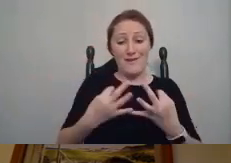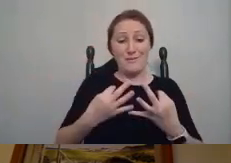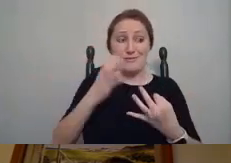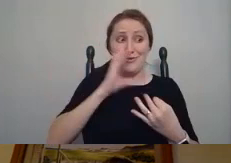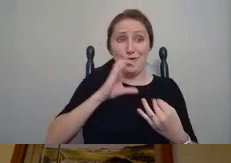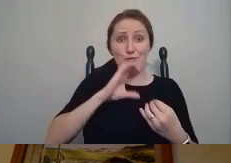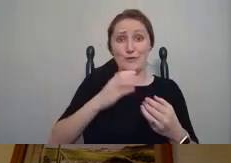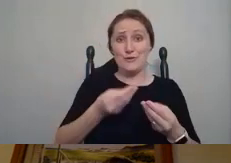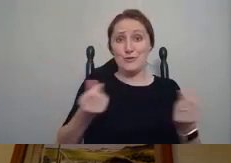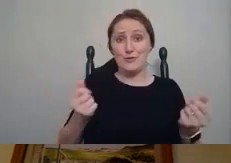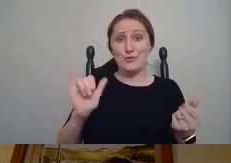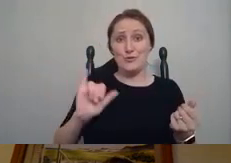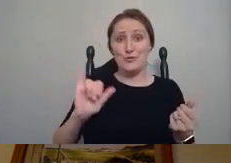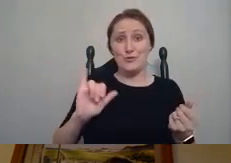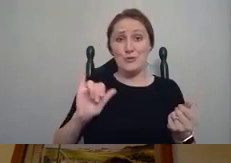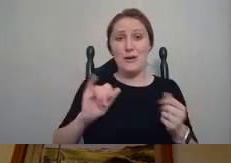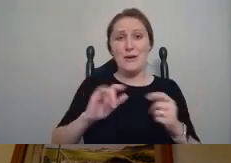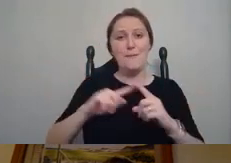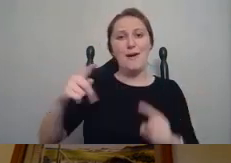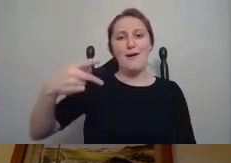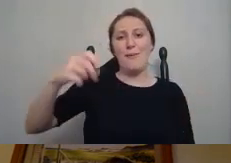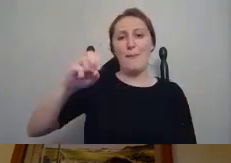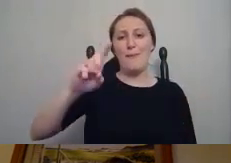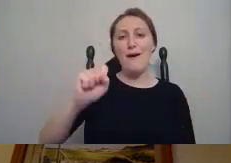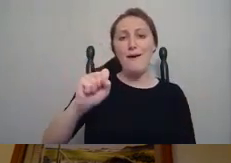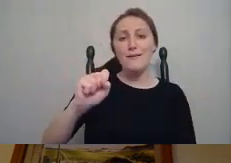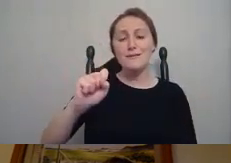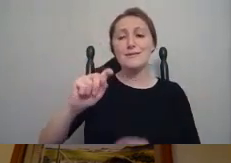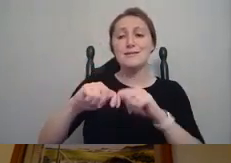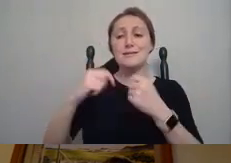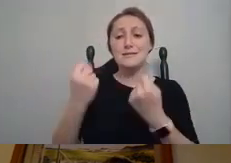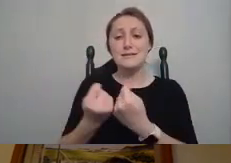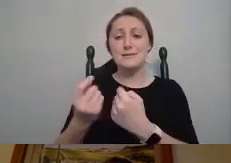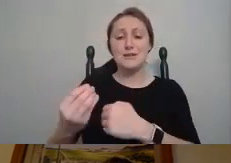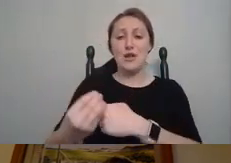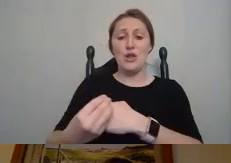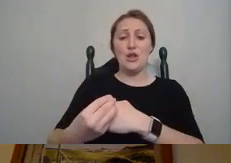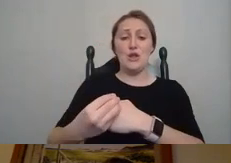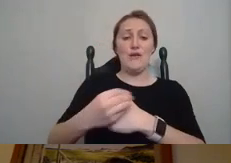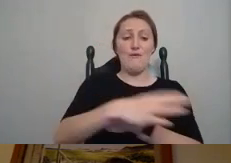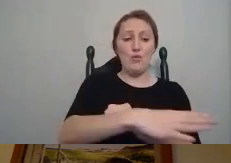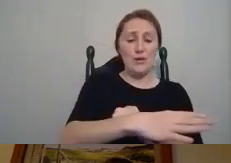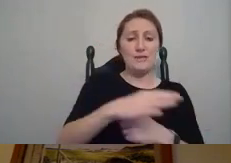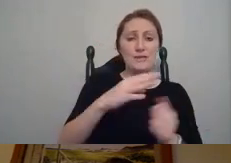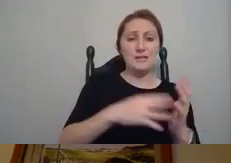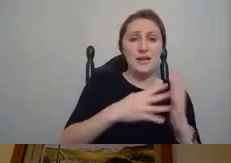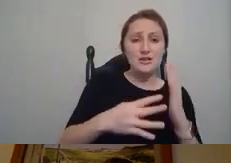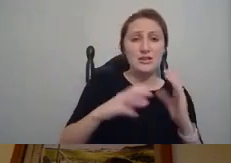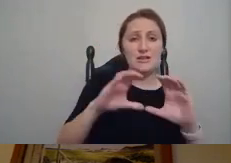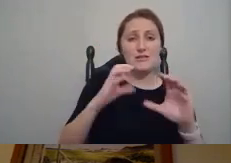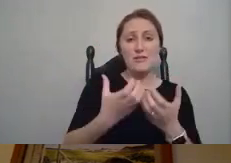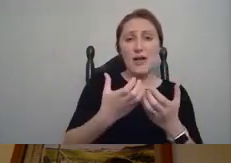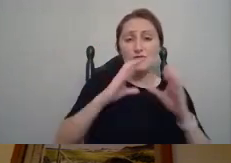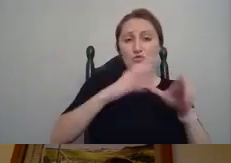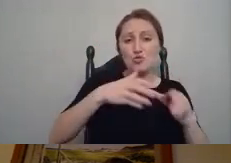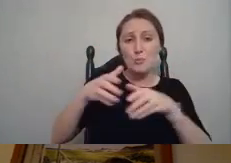too. But how those pods or teams influence our scheduling or class groupings is not something